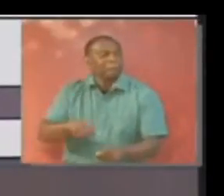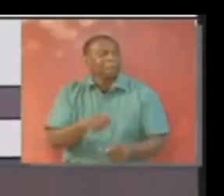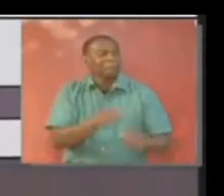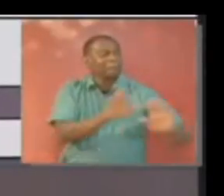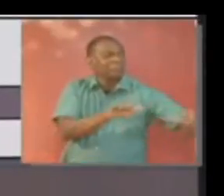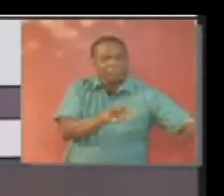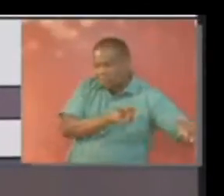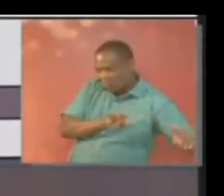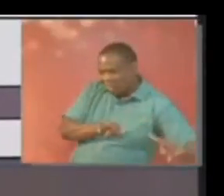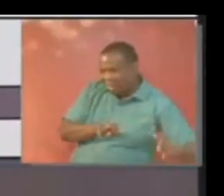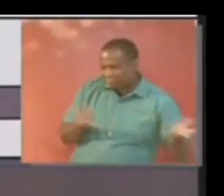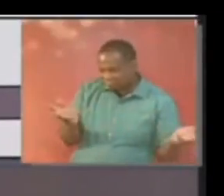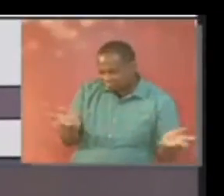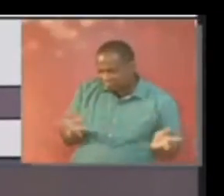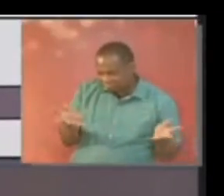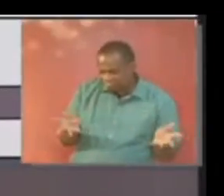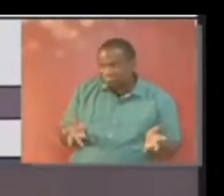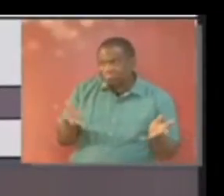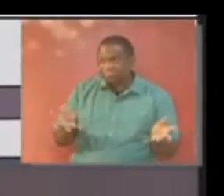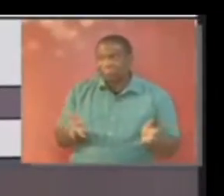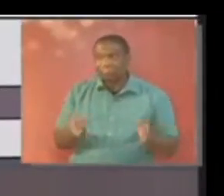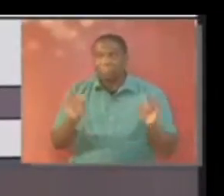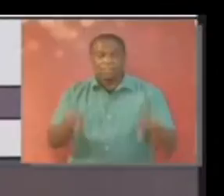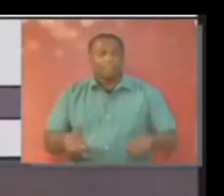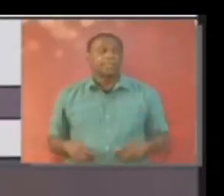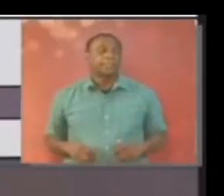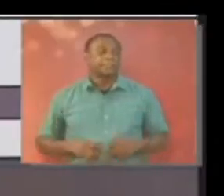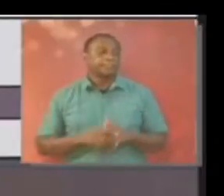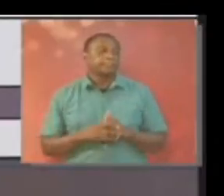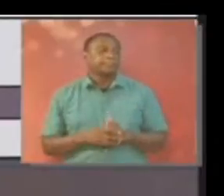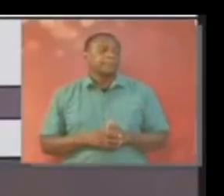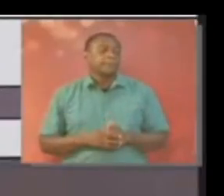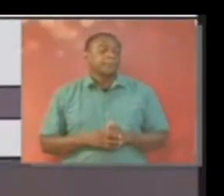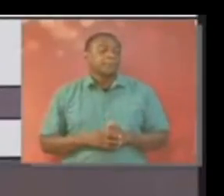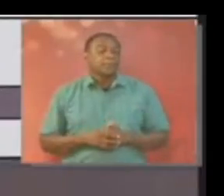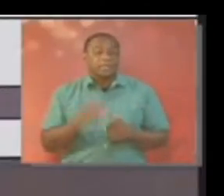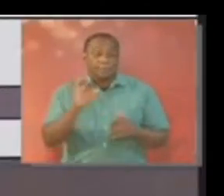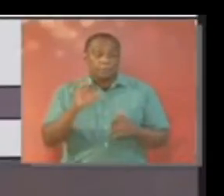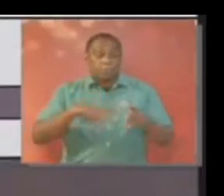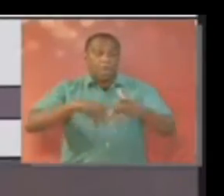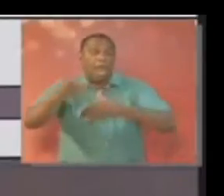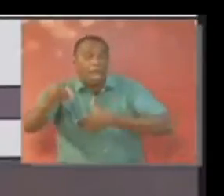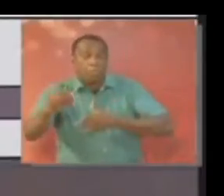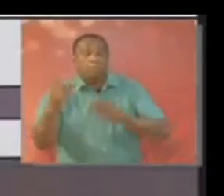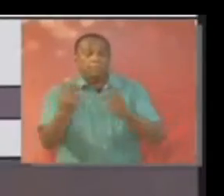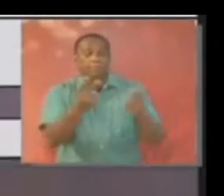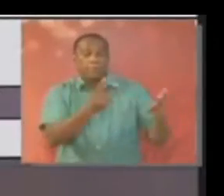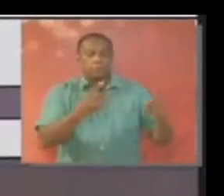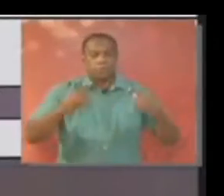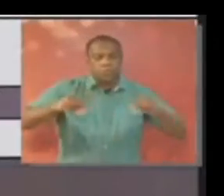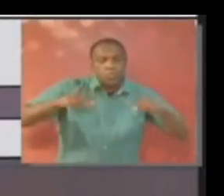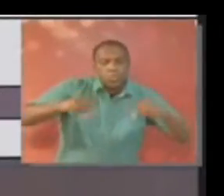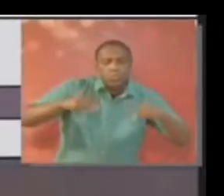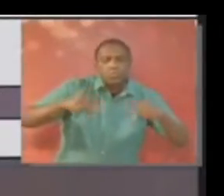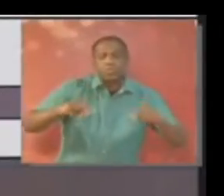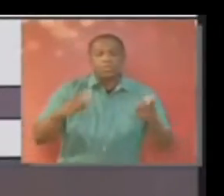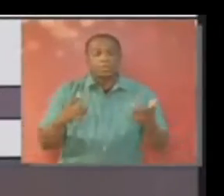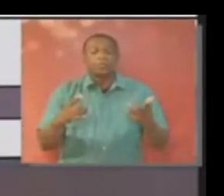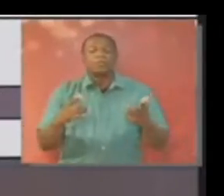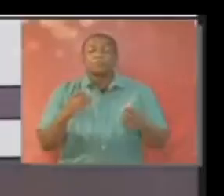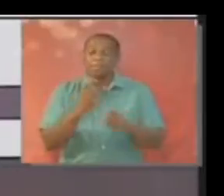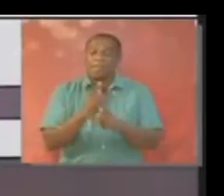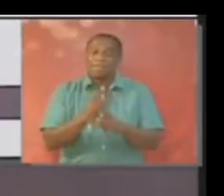running several errands whereby you are visiting several stores, groceries, hardware shops. Remember, the